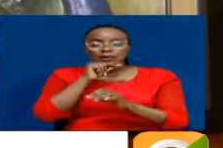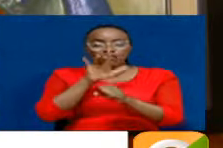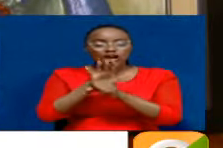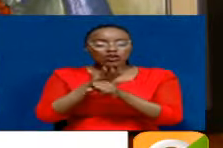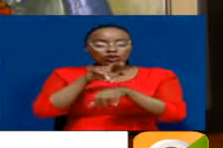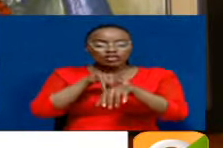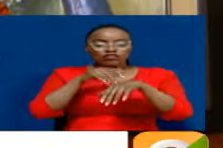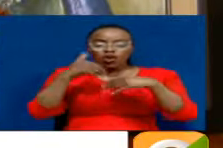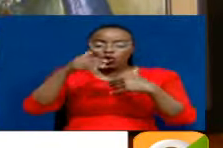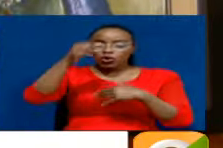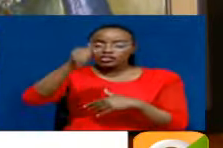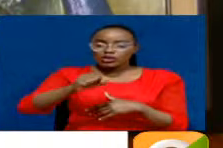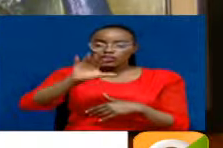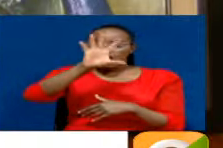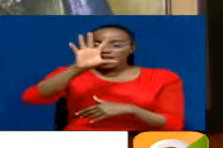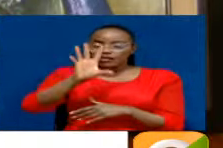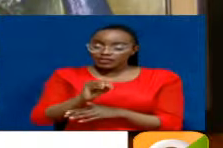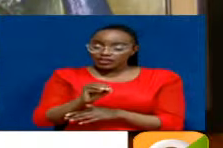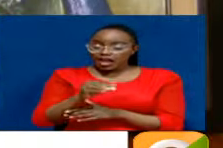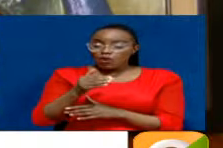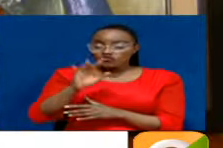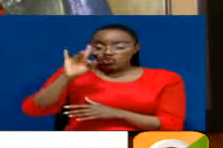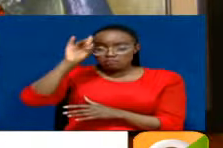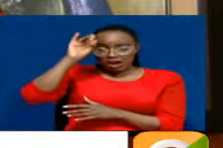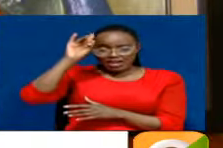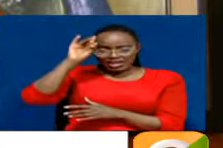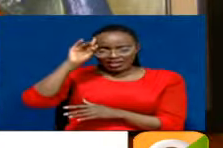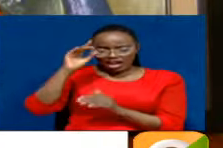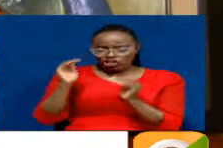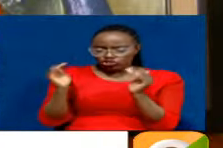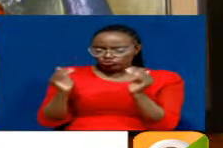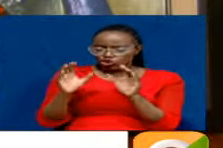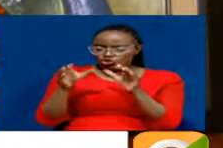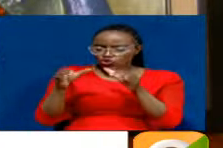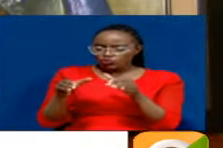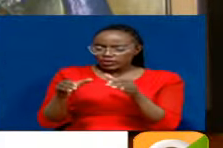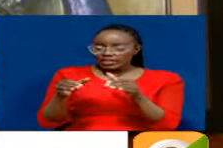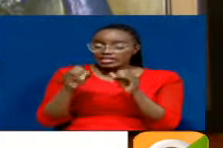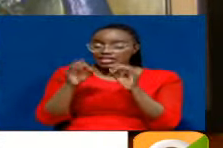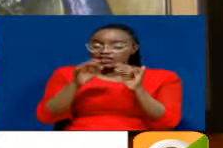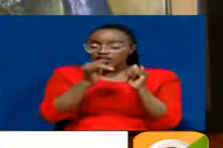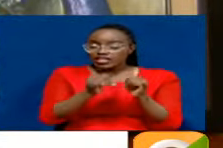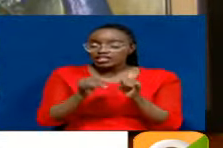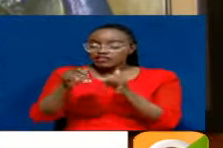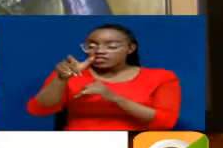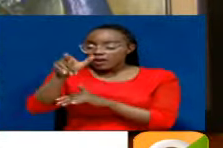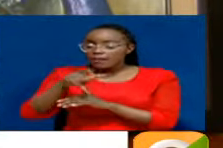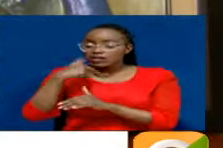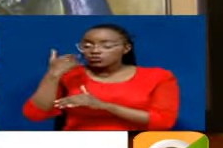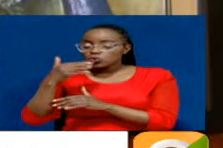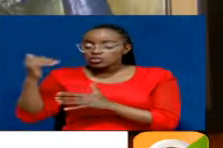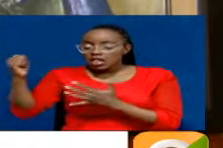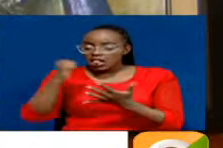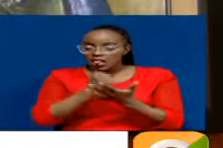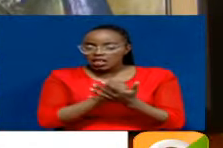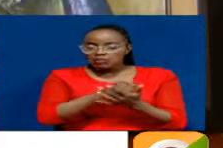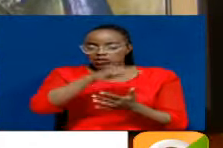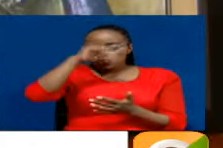many times, or even in South Africa, where Mandela came from a very small community. If the individual who is being put to